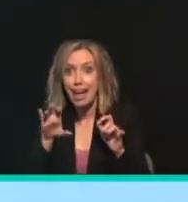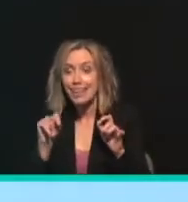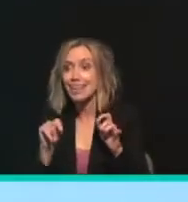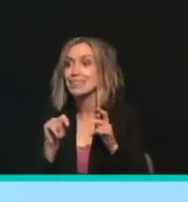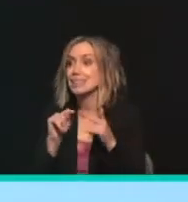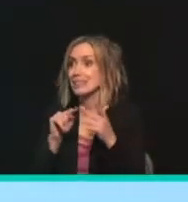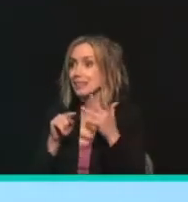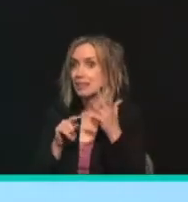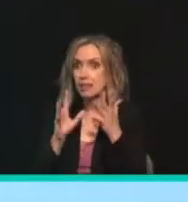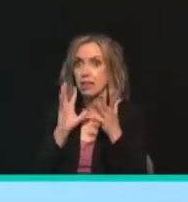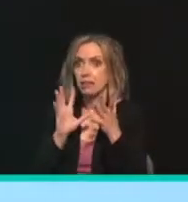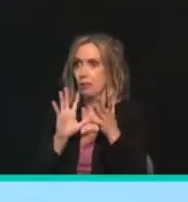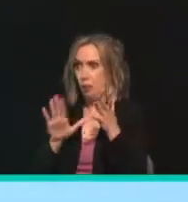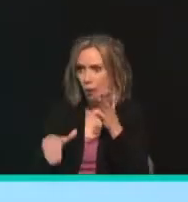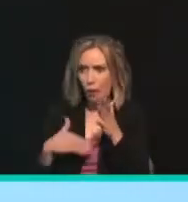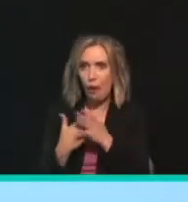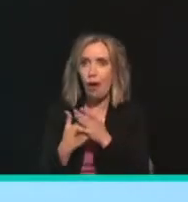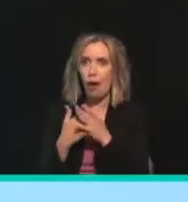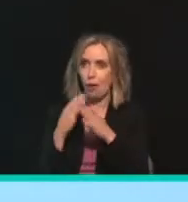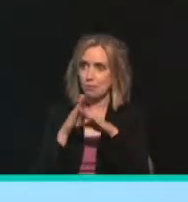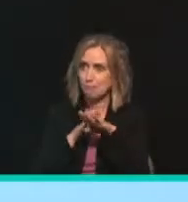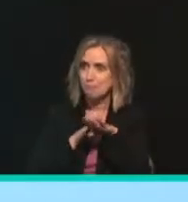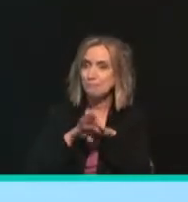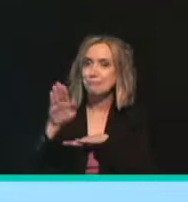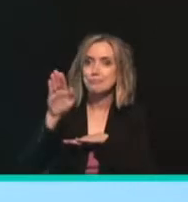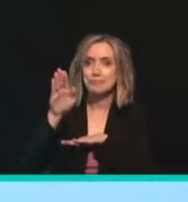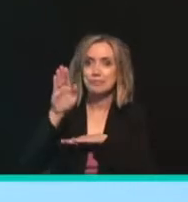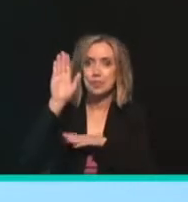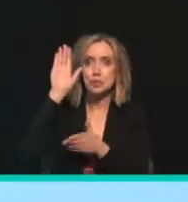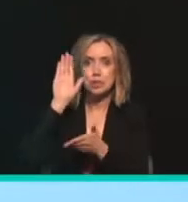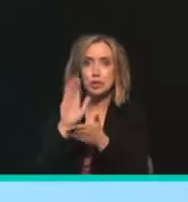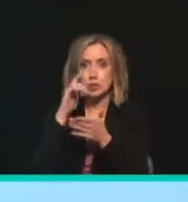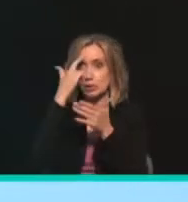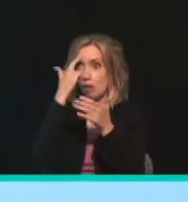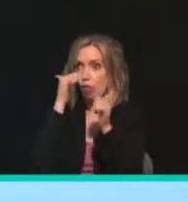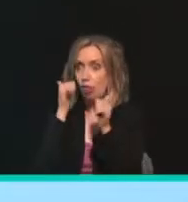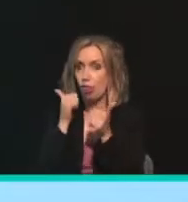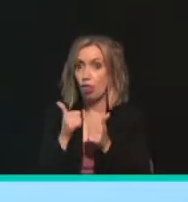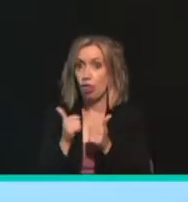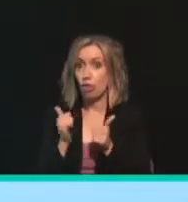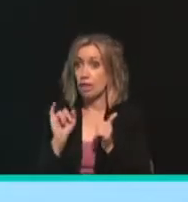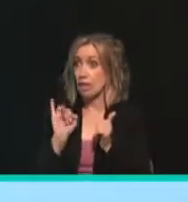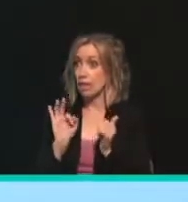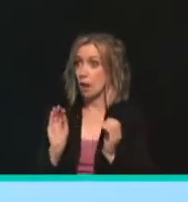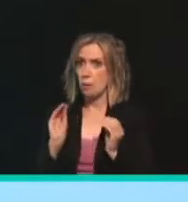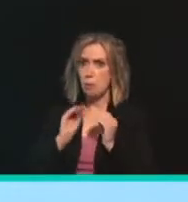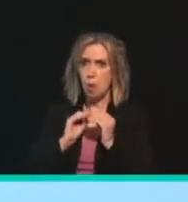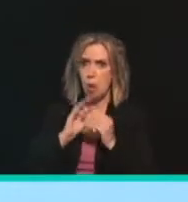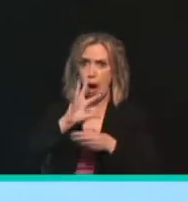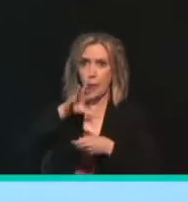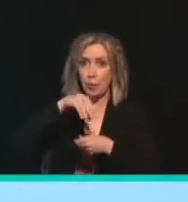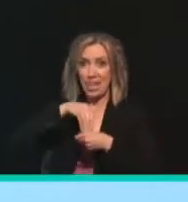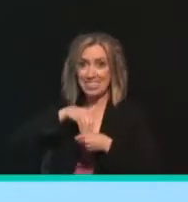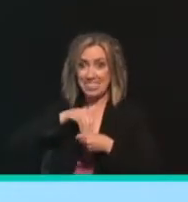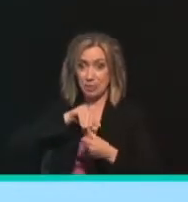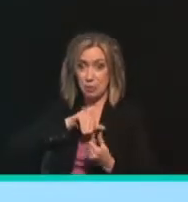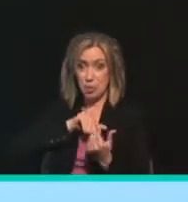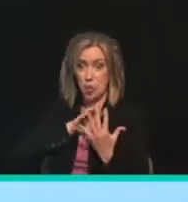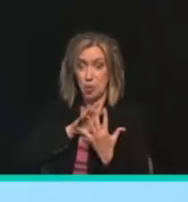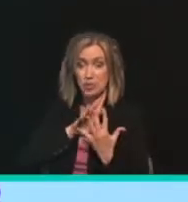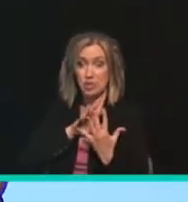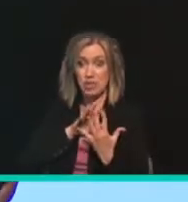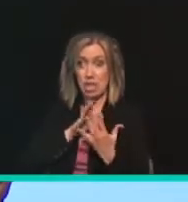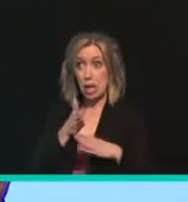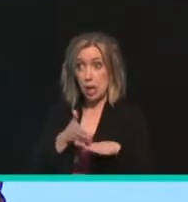That has led researchers to ask another question. If a more comprehensive approach seems to improve cognitive